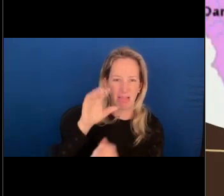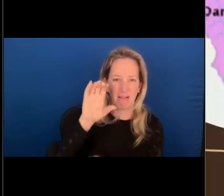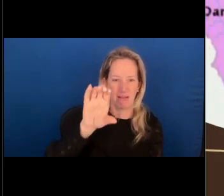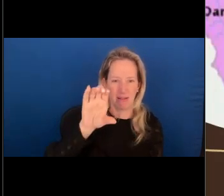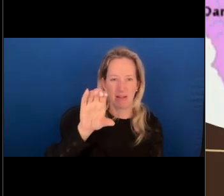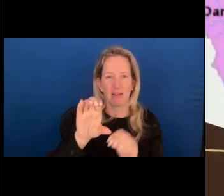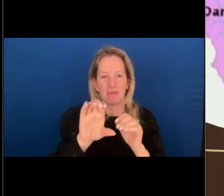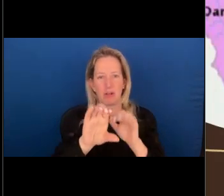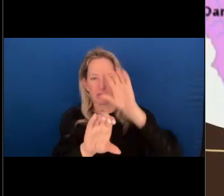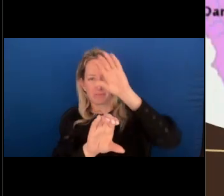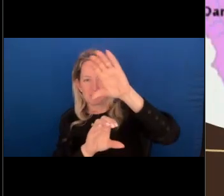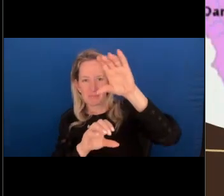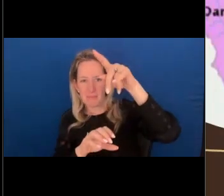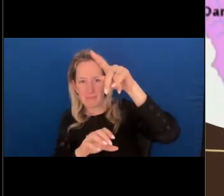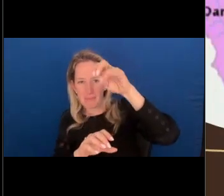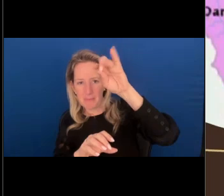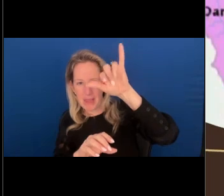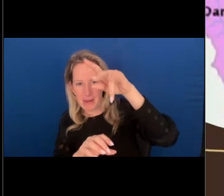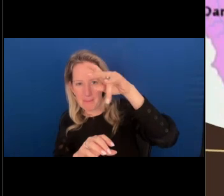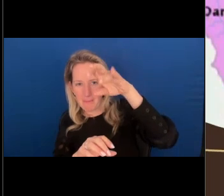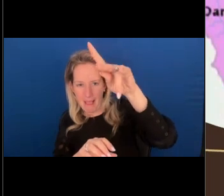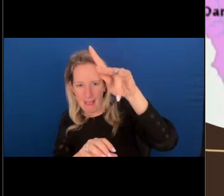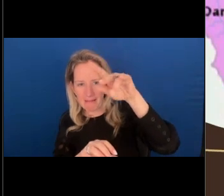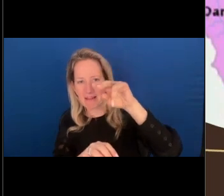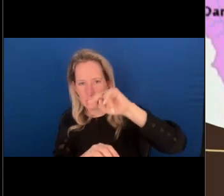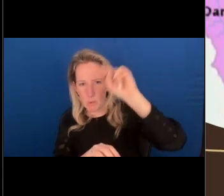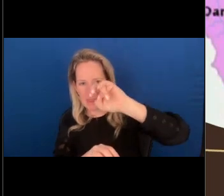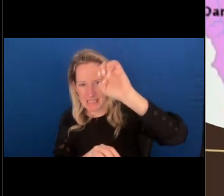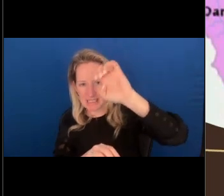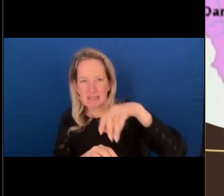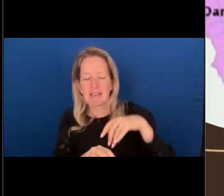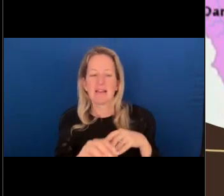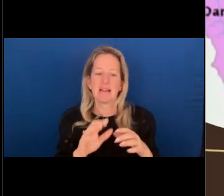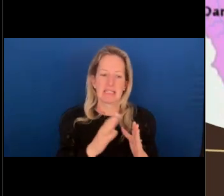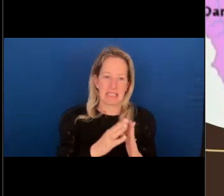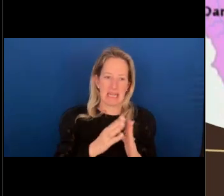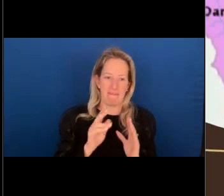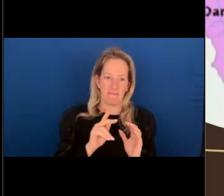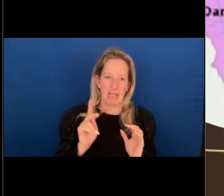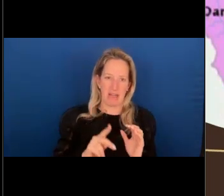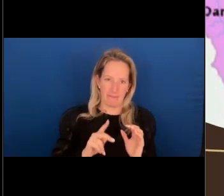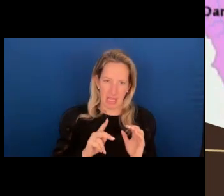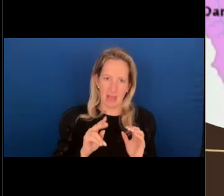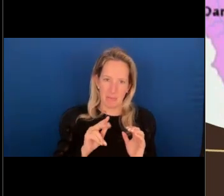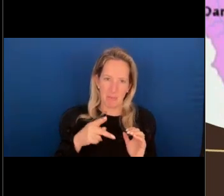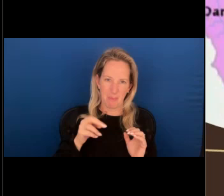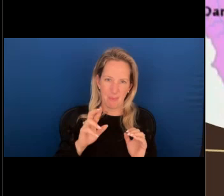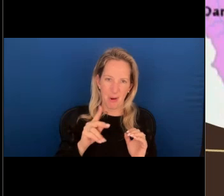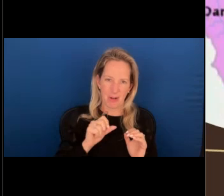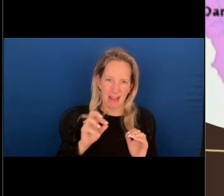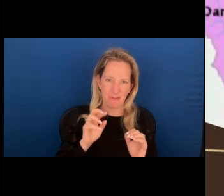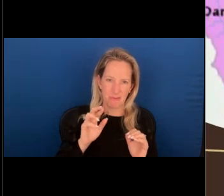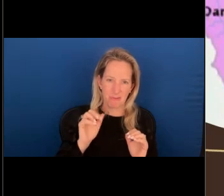Pennypack Ecological Trust up into the northeast. City of Philadelphia Parks and Rec is a cheat code because they have community